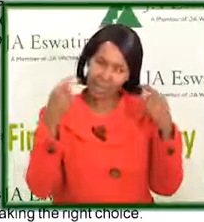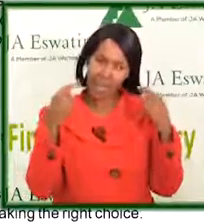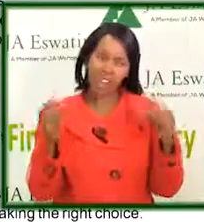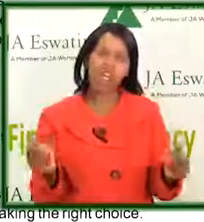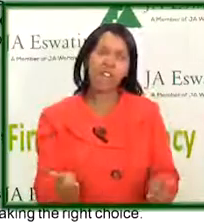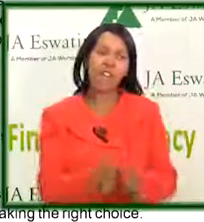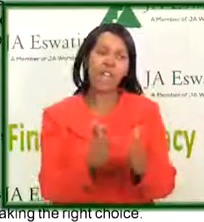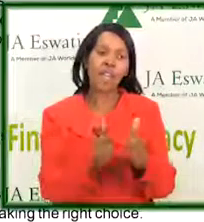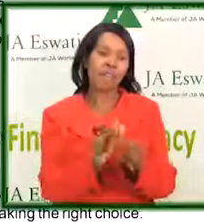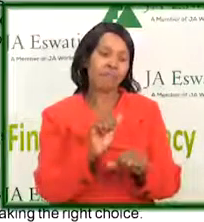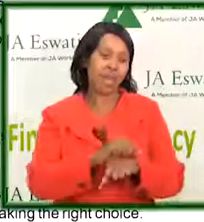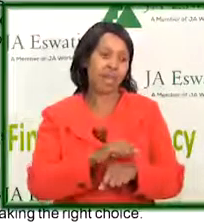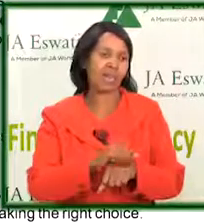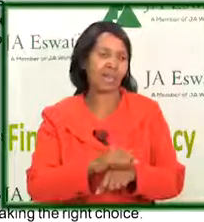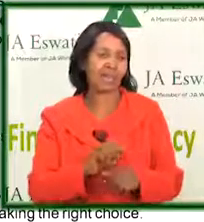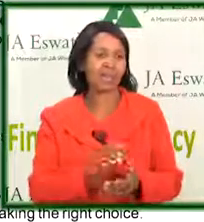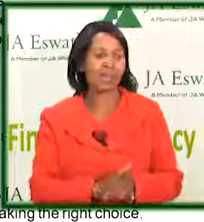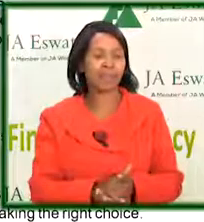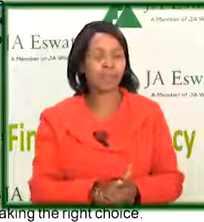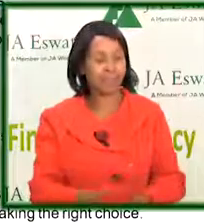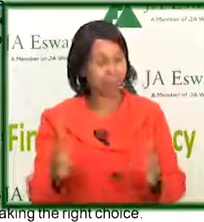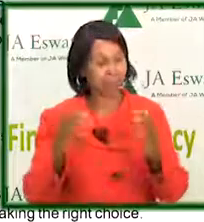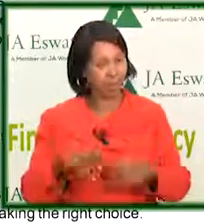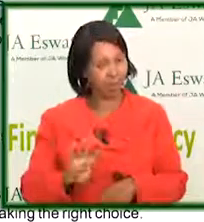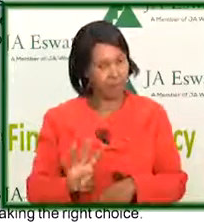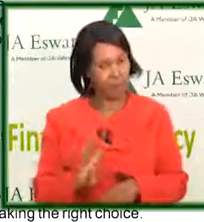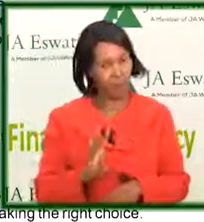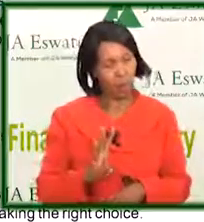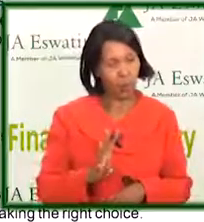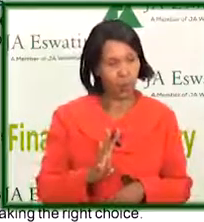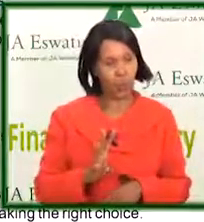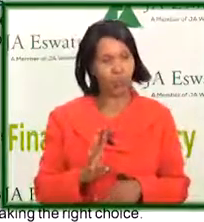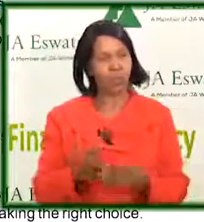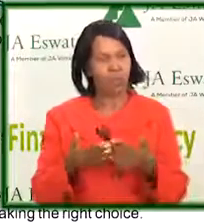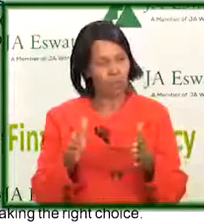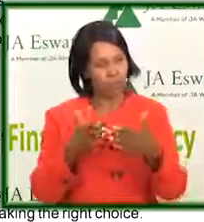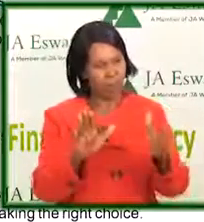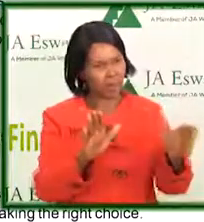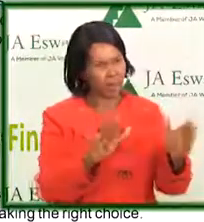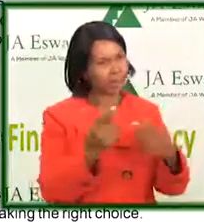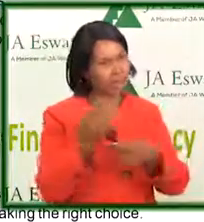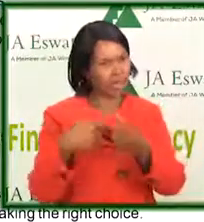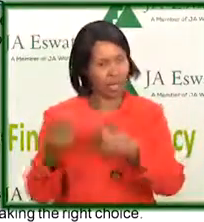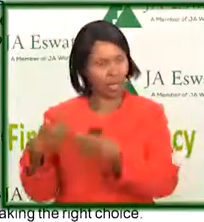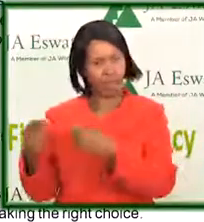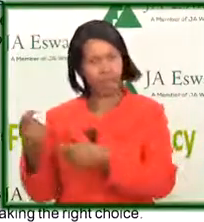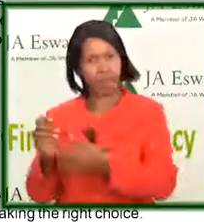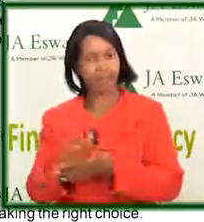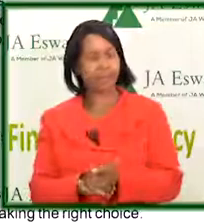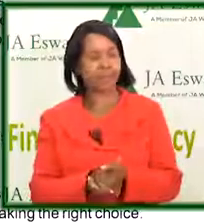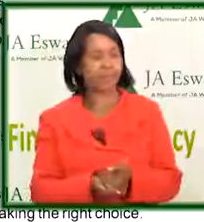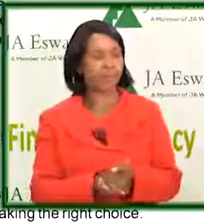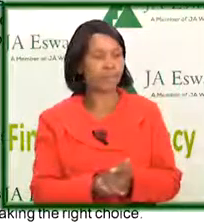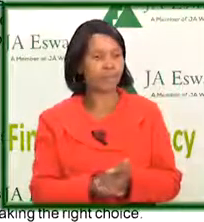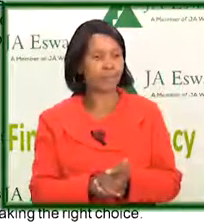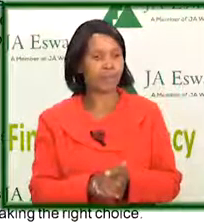Then number 4, opening the sale. Once you have got your customer talking to you, you